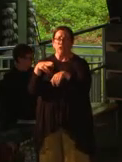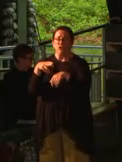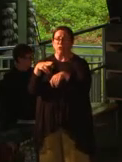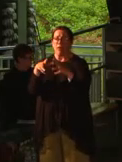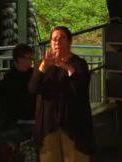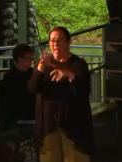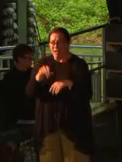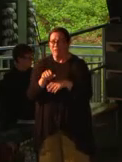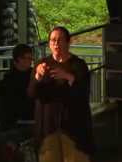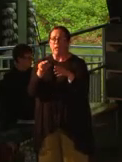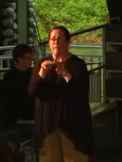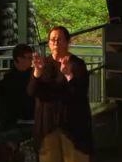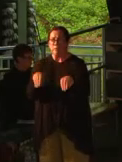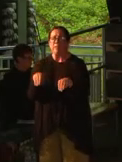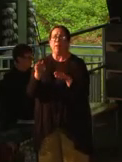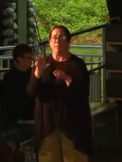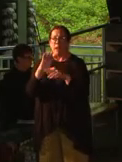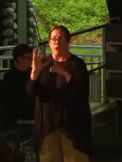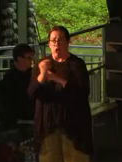and the